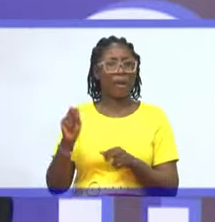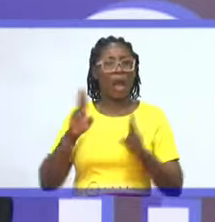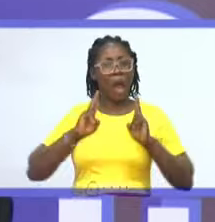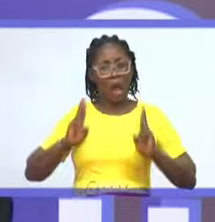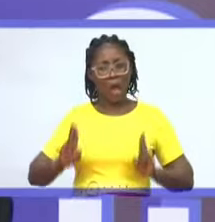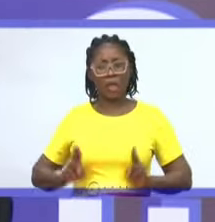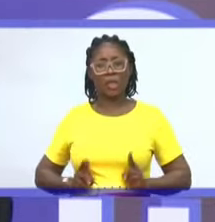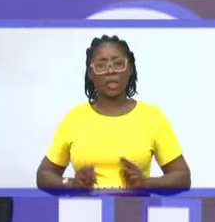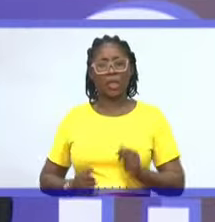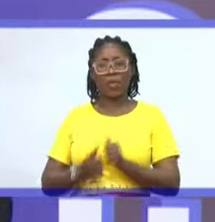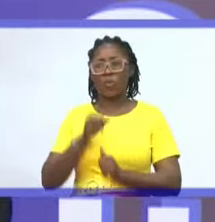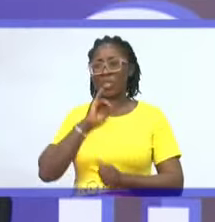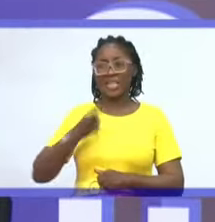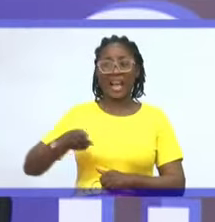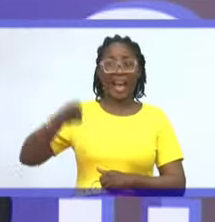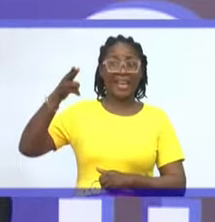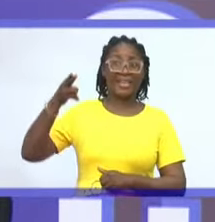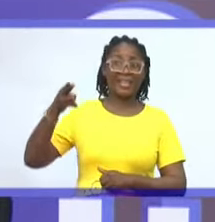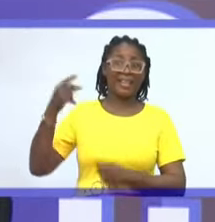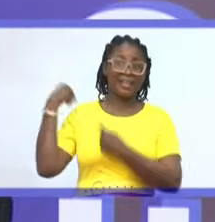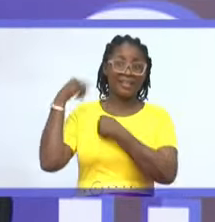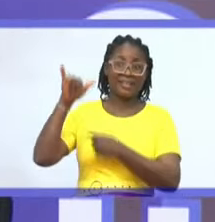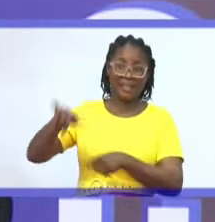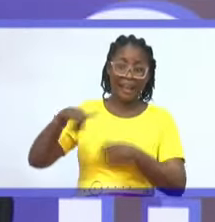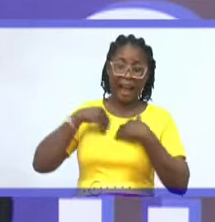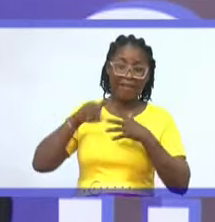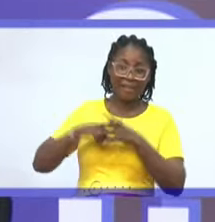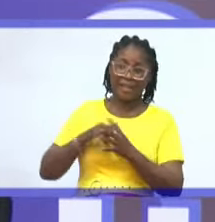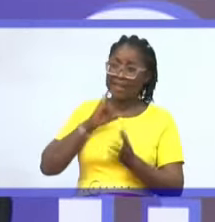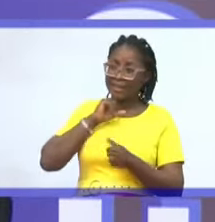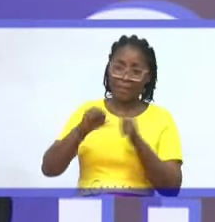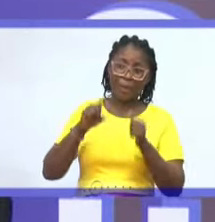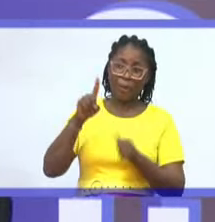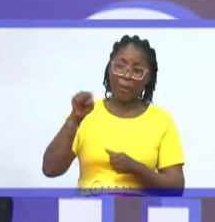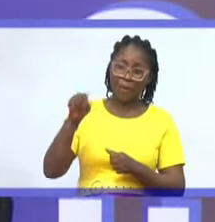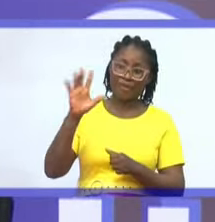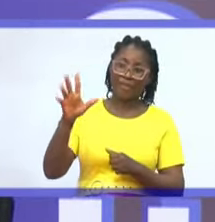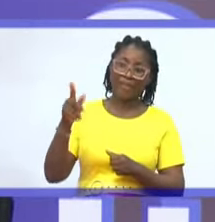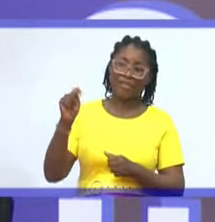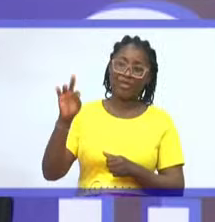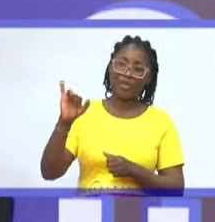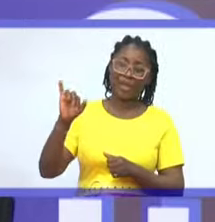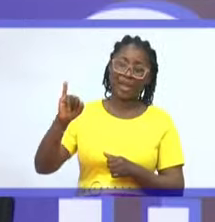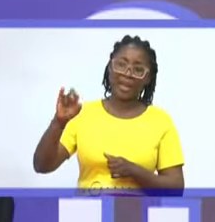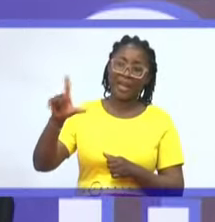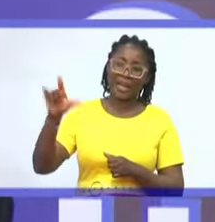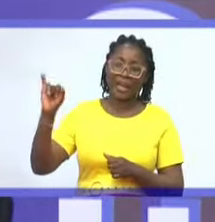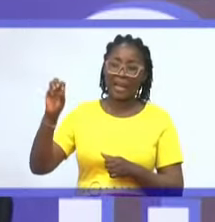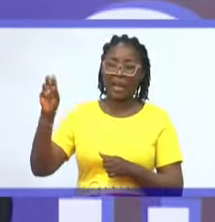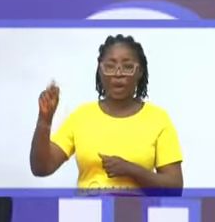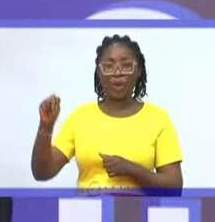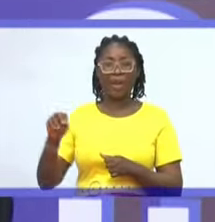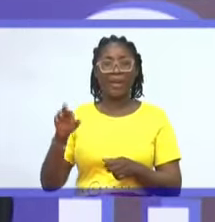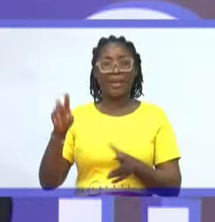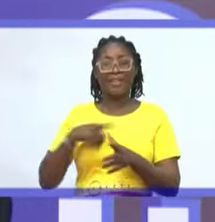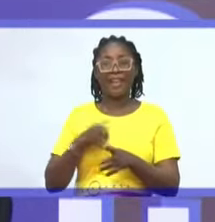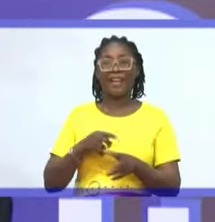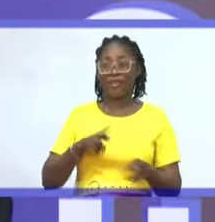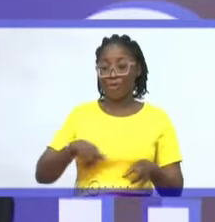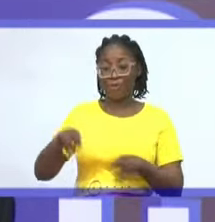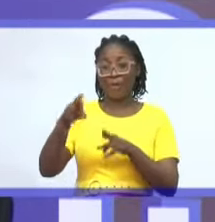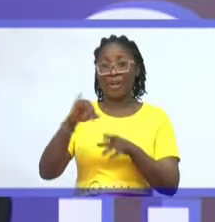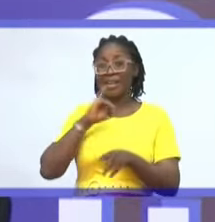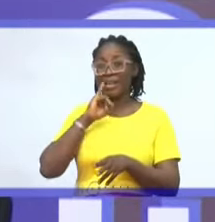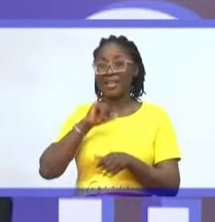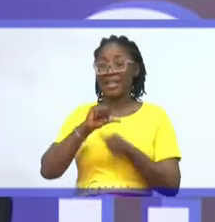Health, which is the highest since this government came, is about 1.5 trillion. Then infrastructure, which is road and everything,